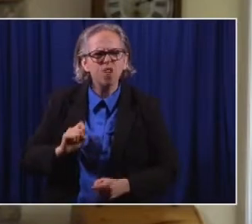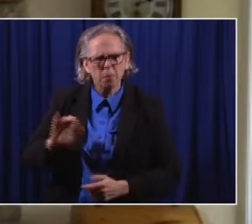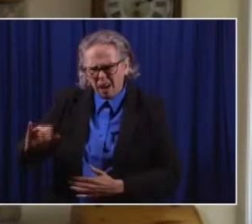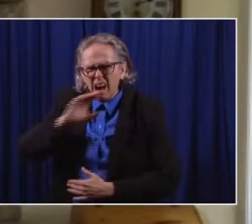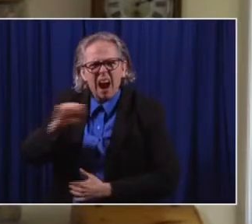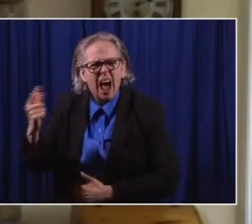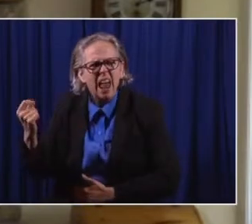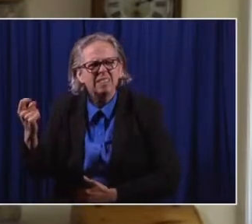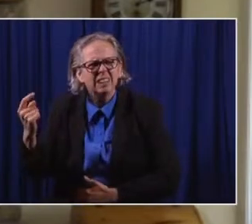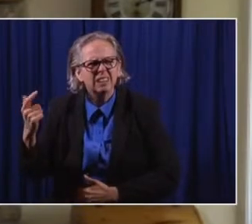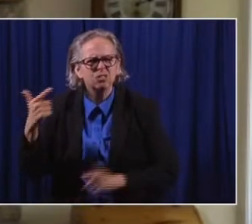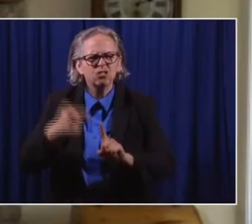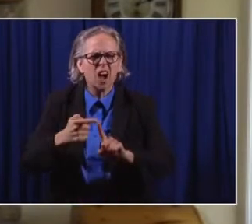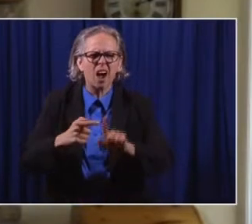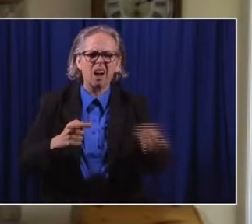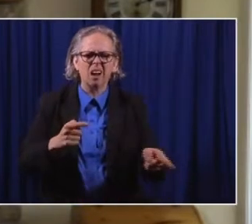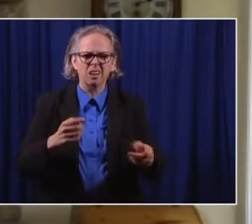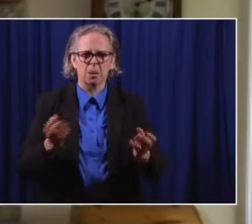In Cleveland,